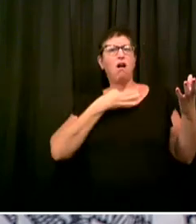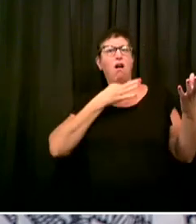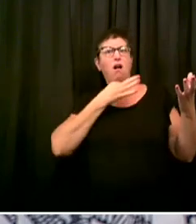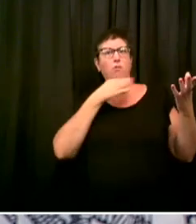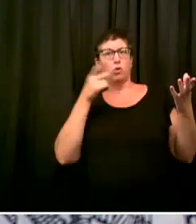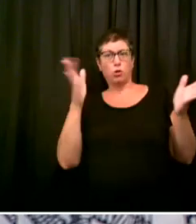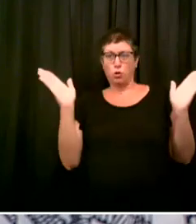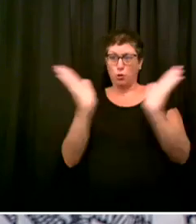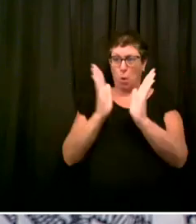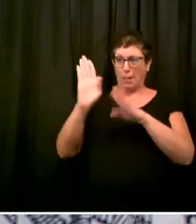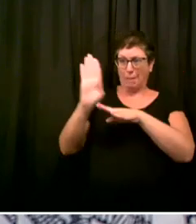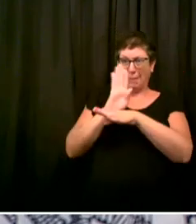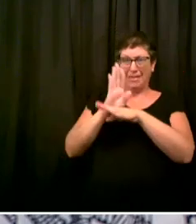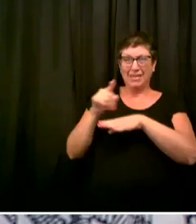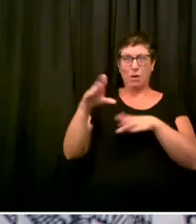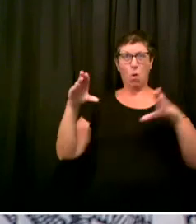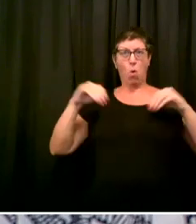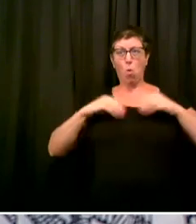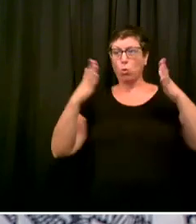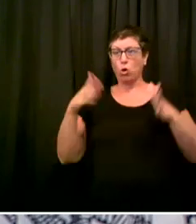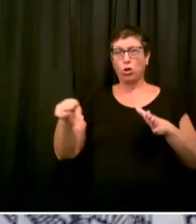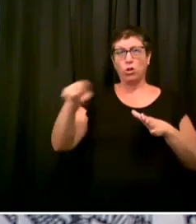by a thread here,